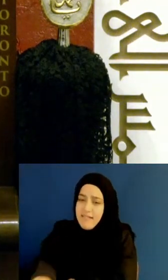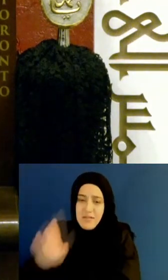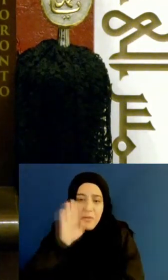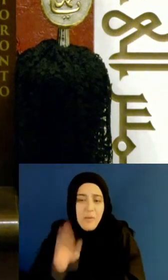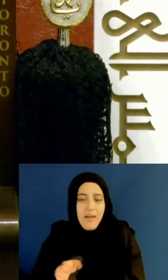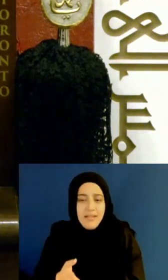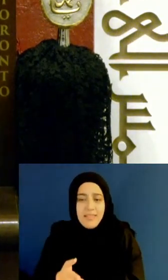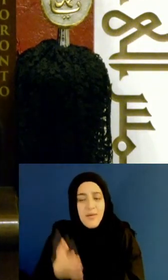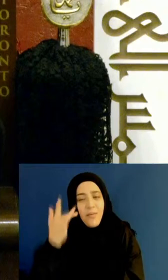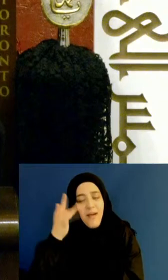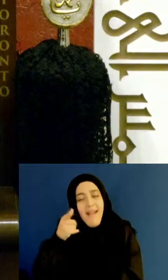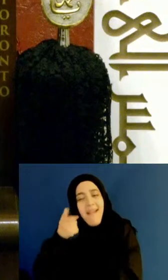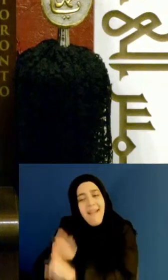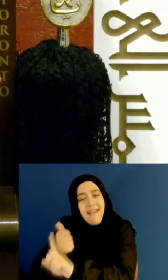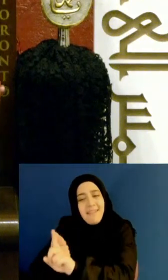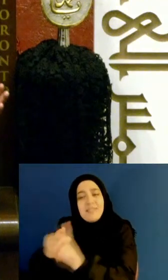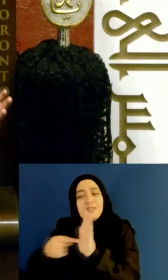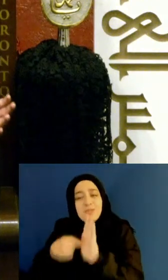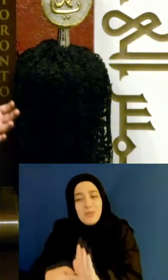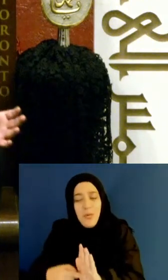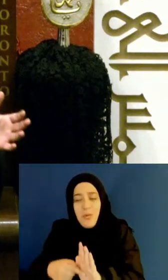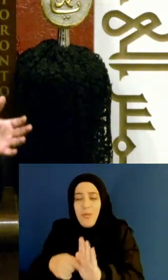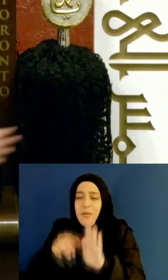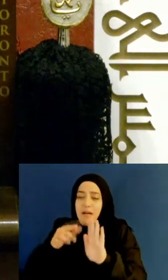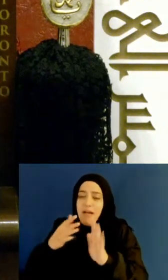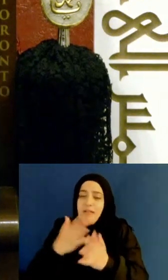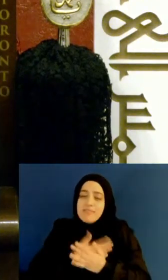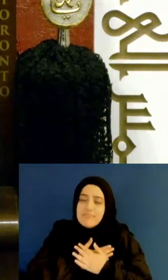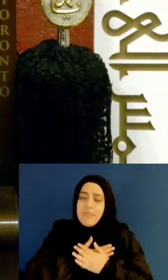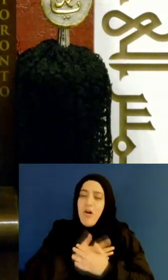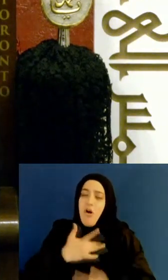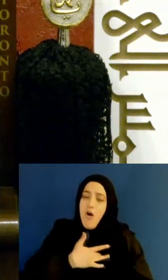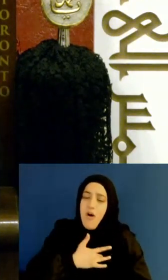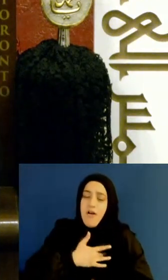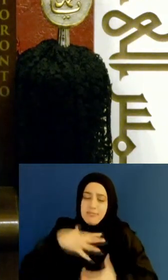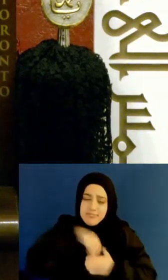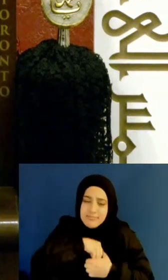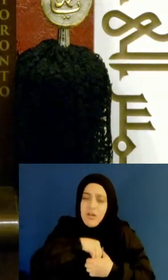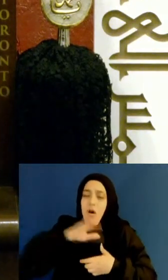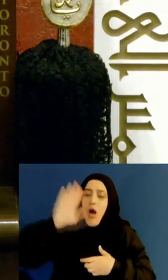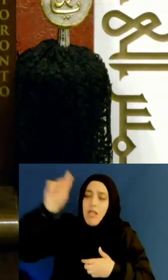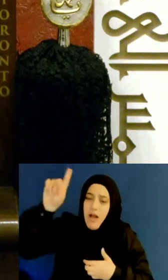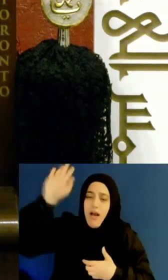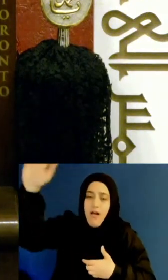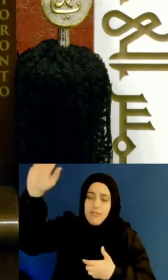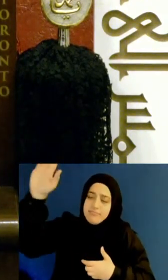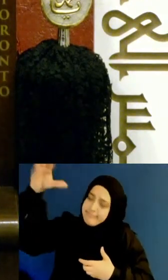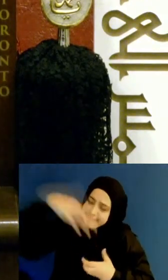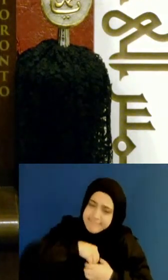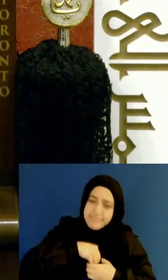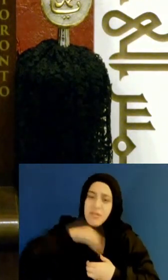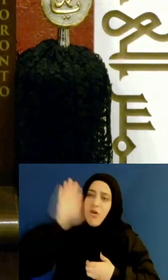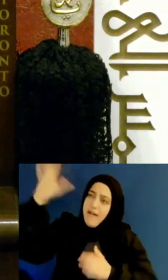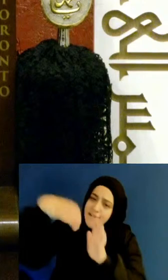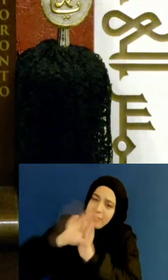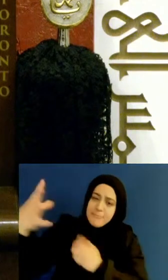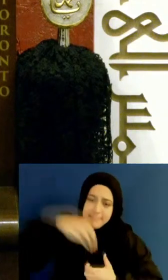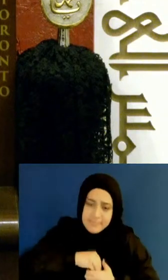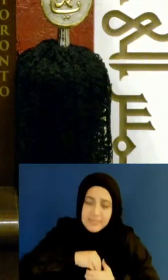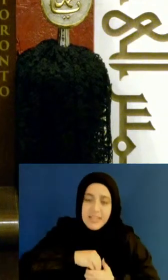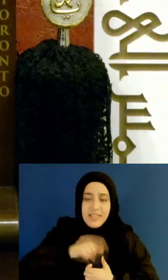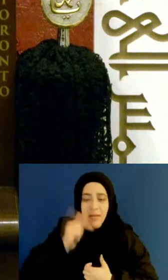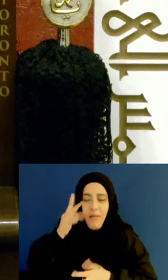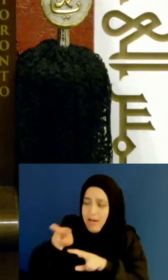love when they are encompassed in an environment of mercy? Which is why we begin every verse of